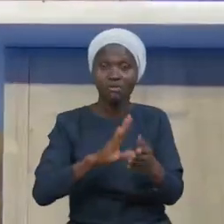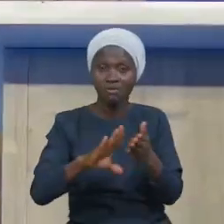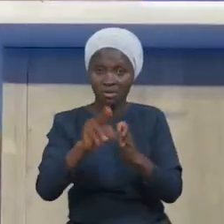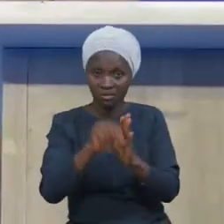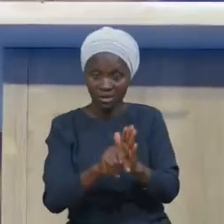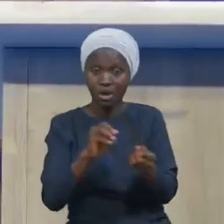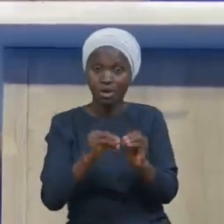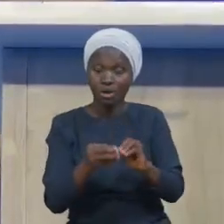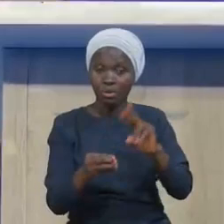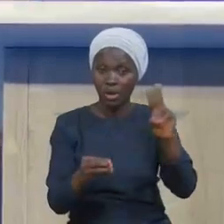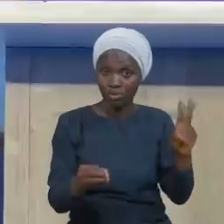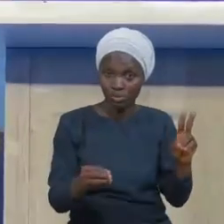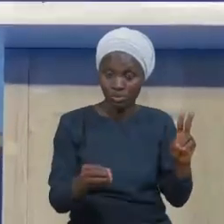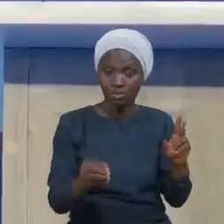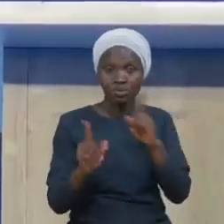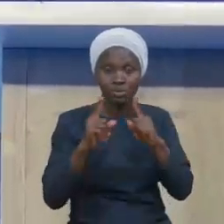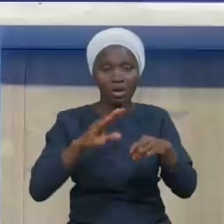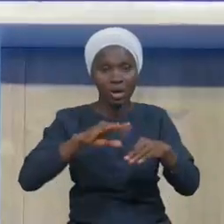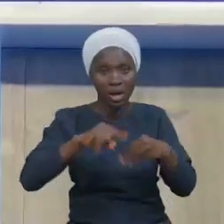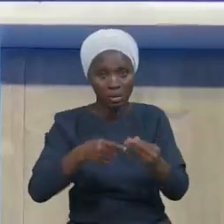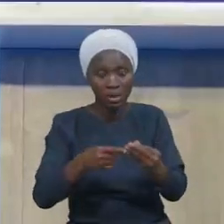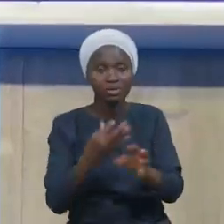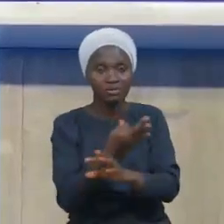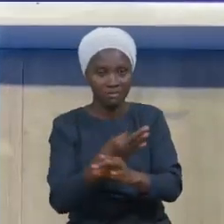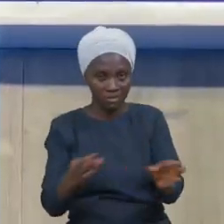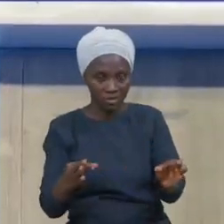two, we're talking about freedom. Number two now.